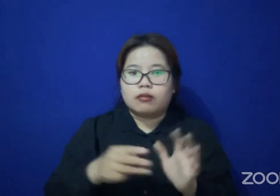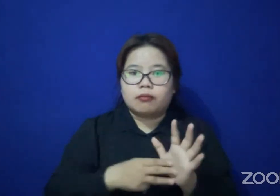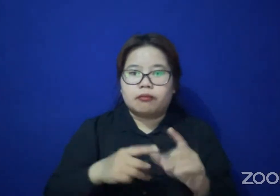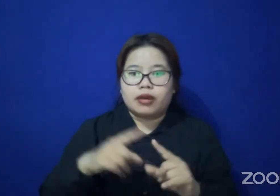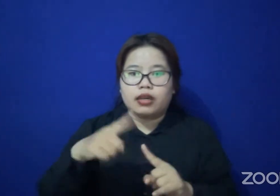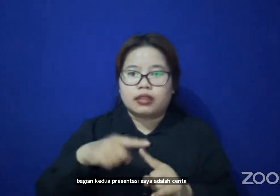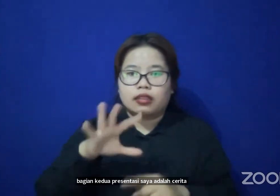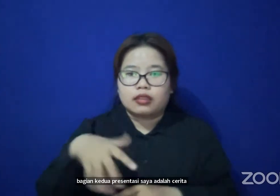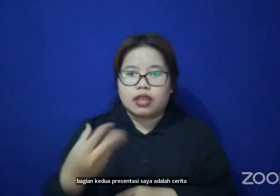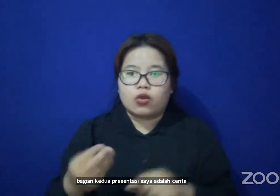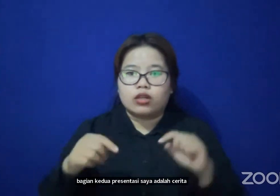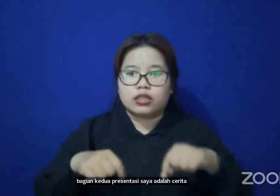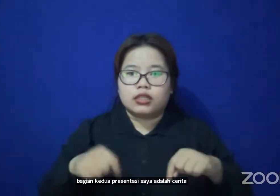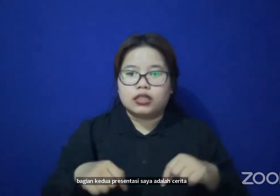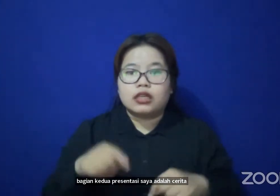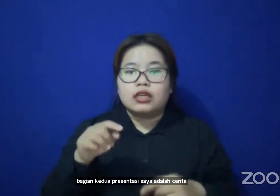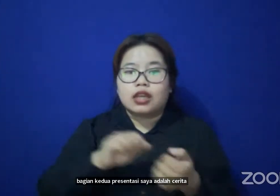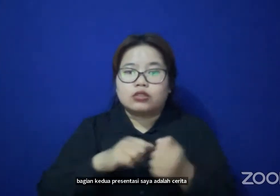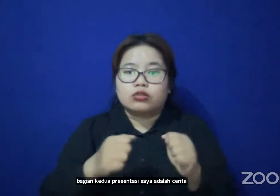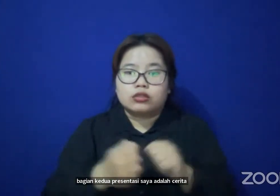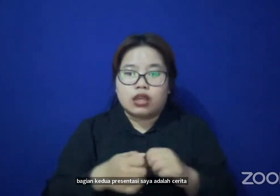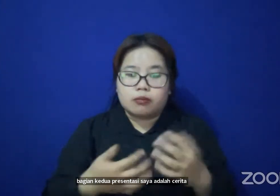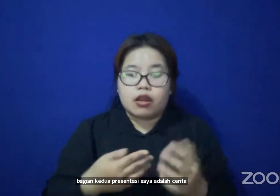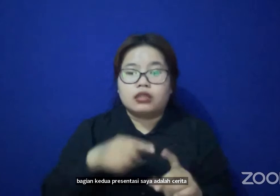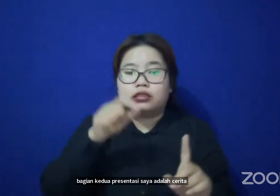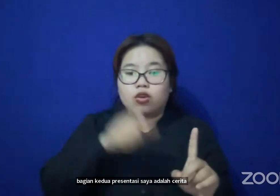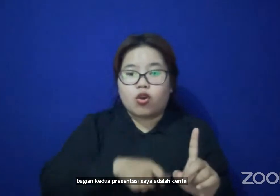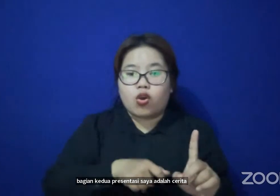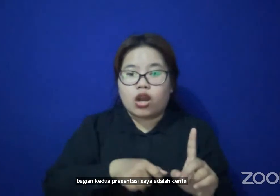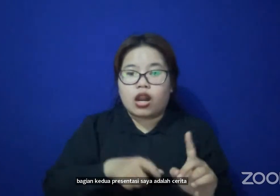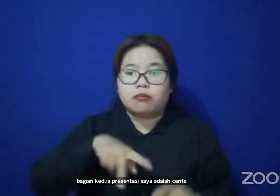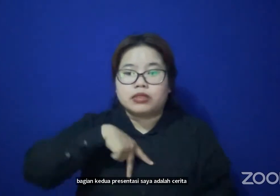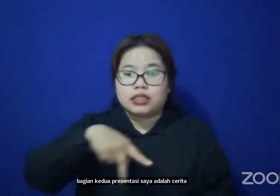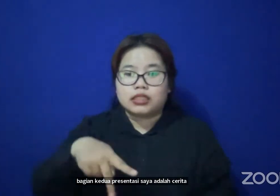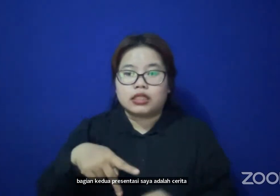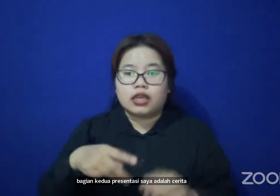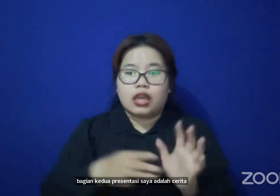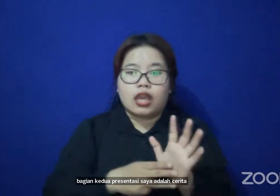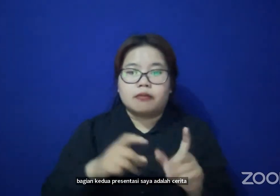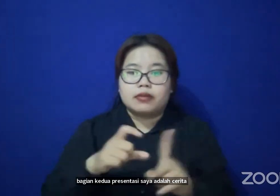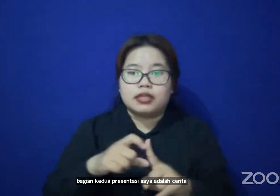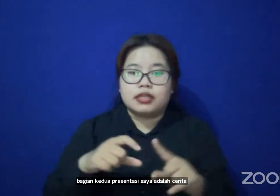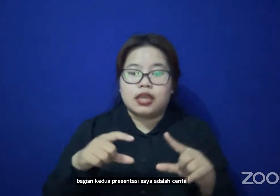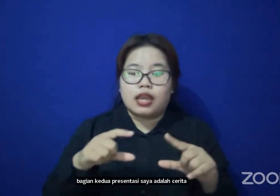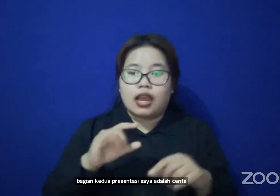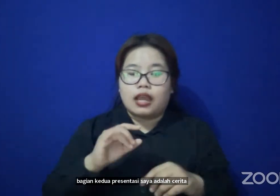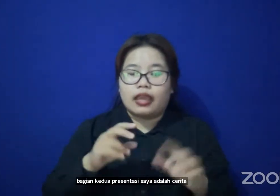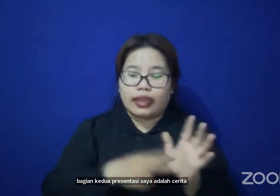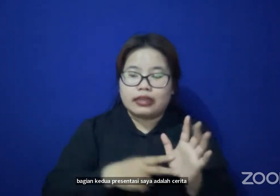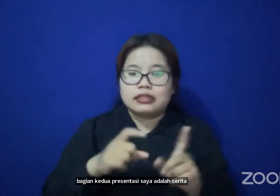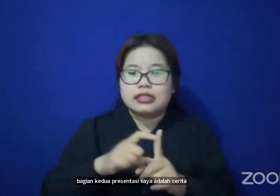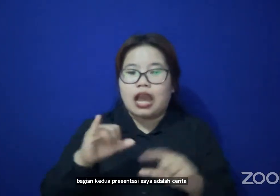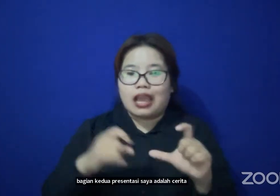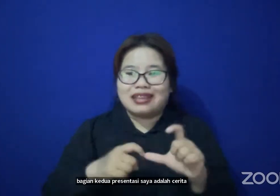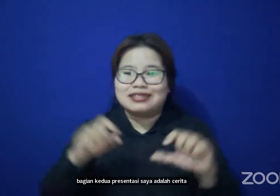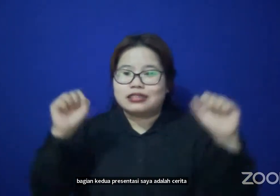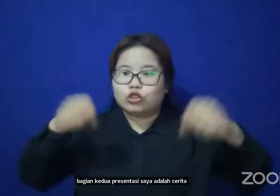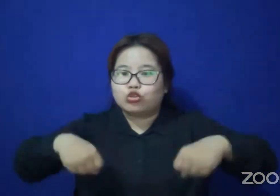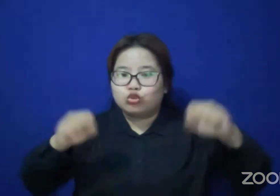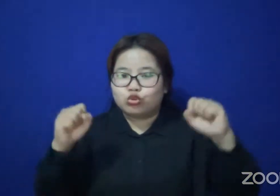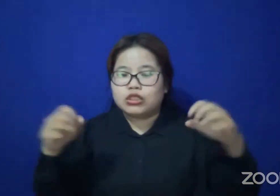who was a participant in the NDIS, so had been approved and is part of the National Disability Insurance